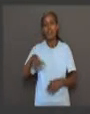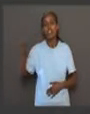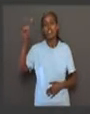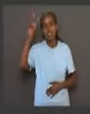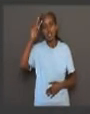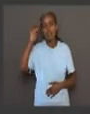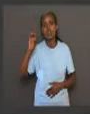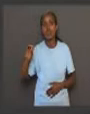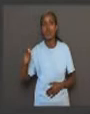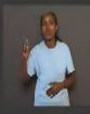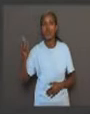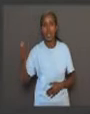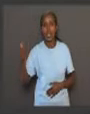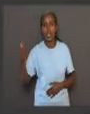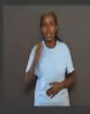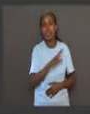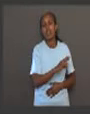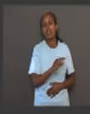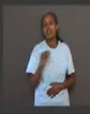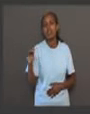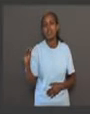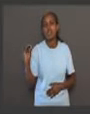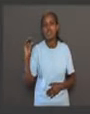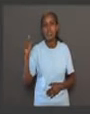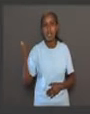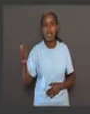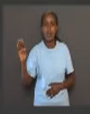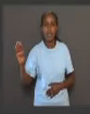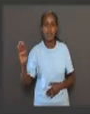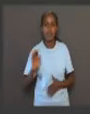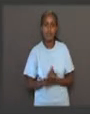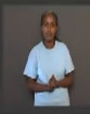of OA and AB.